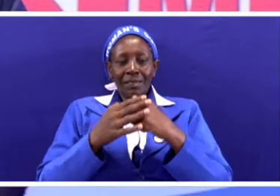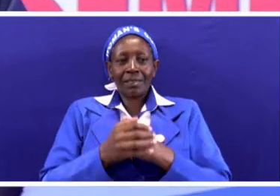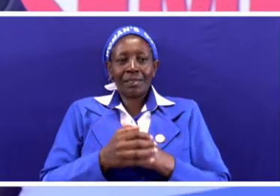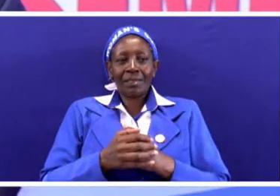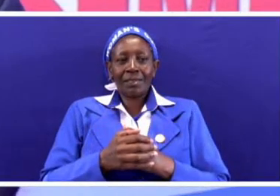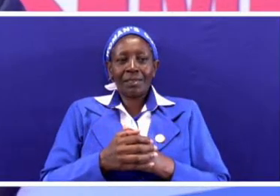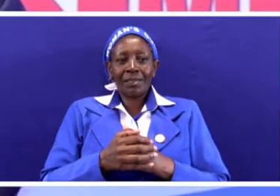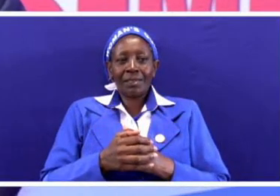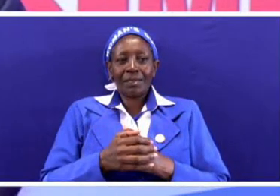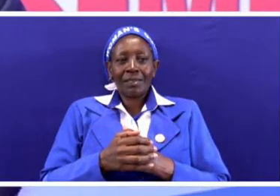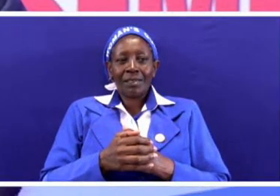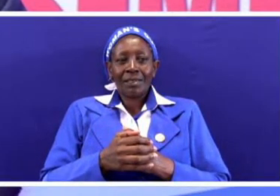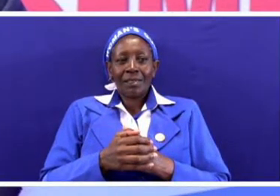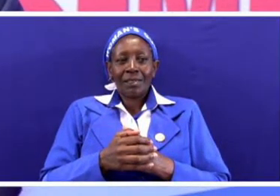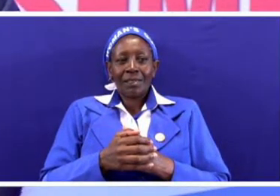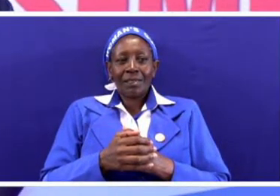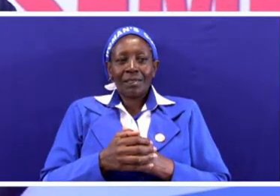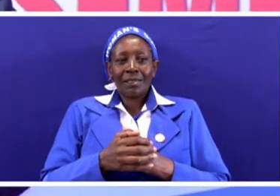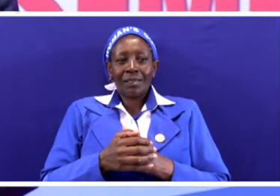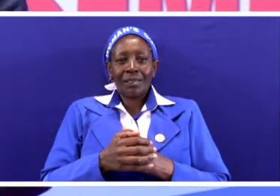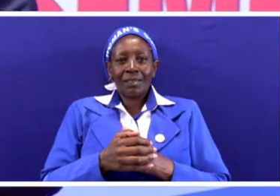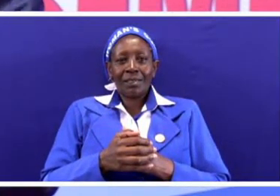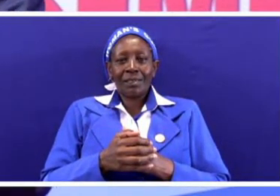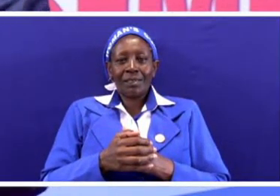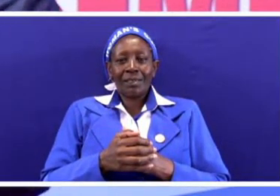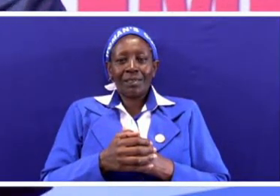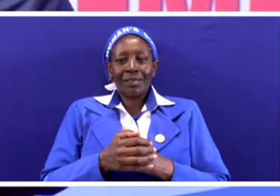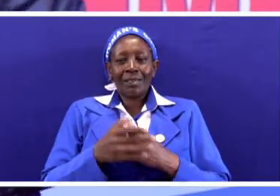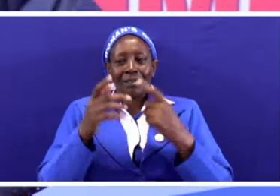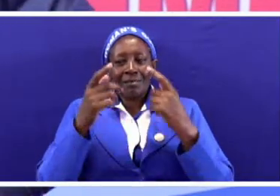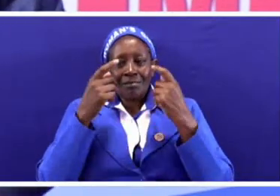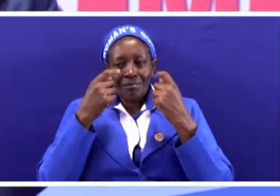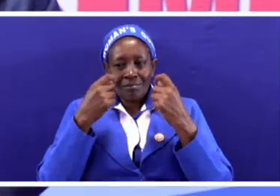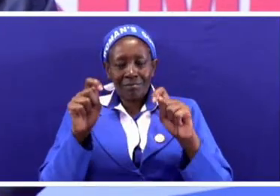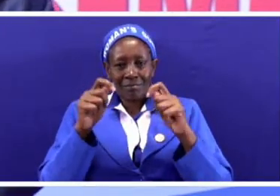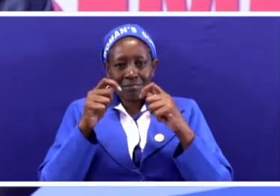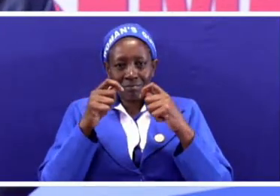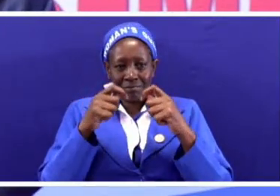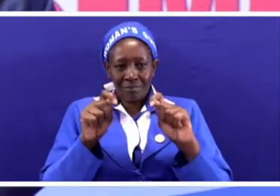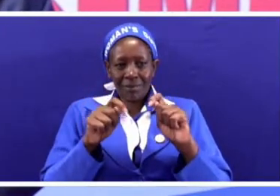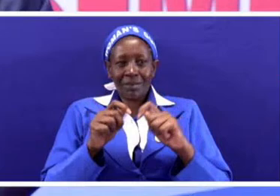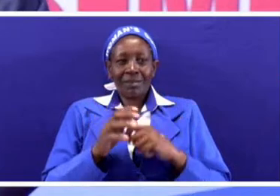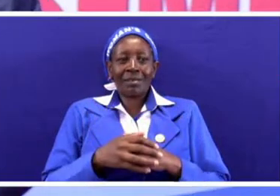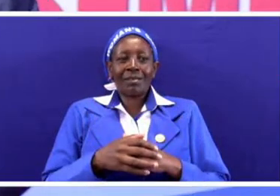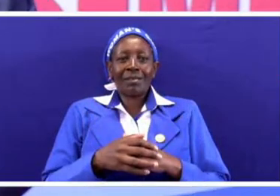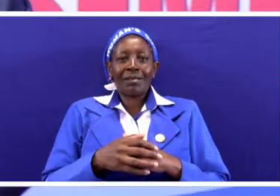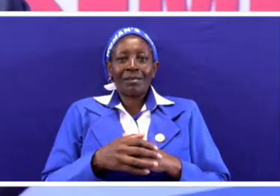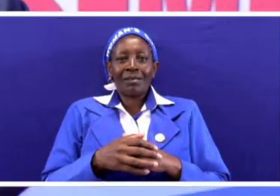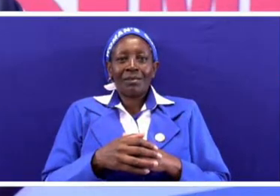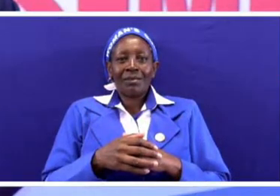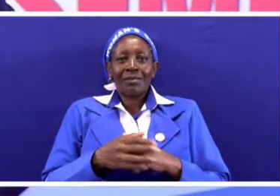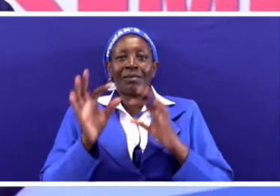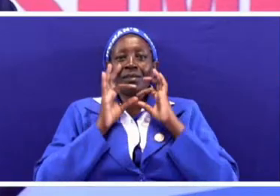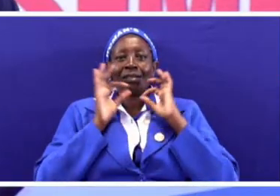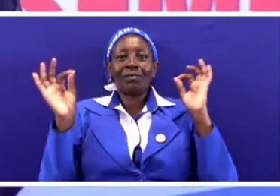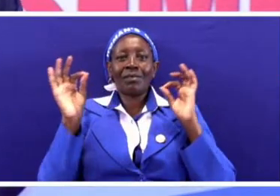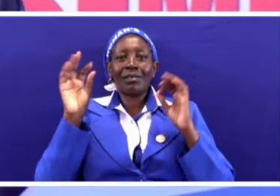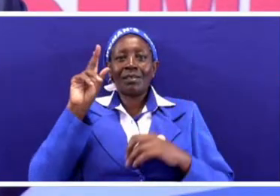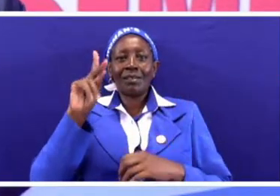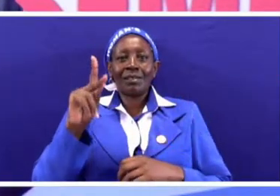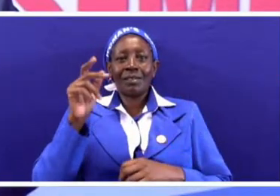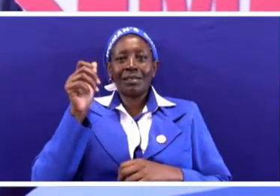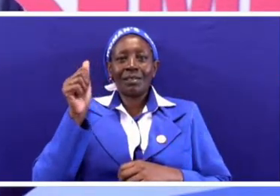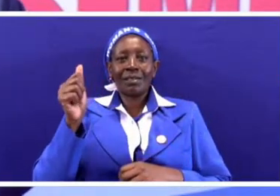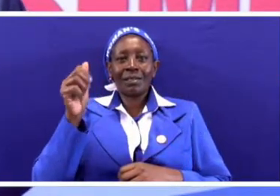1999, in the attempt of the late Reverend Kanya's effort of mentorship, we had